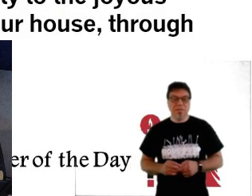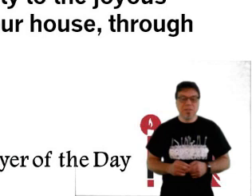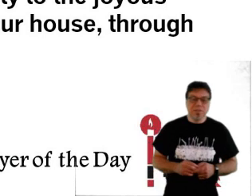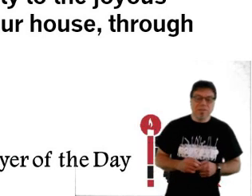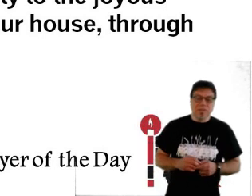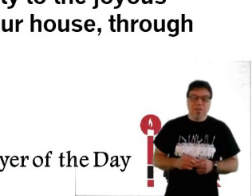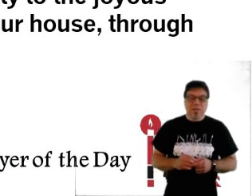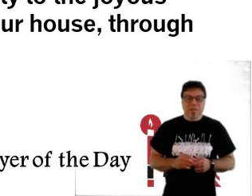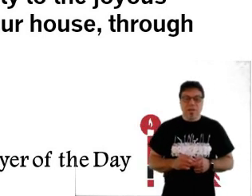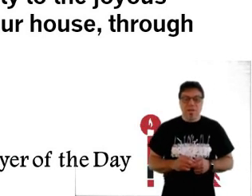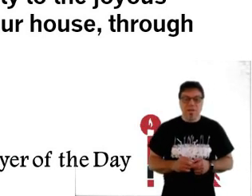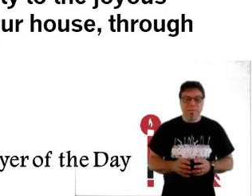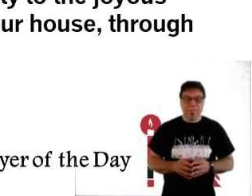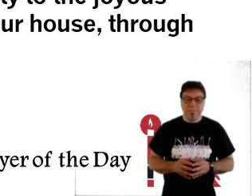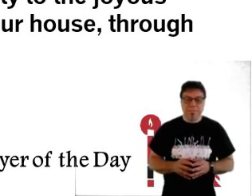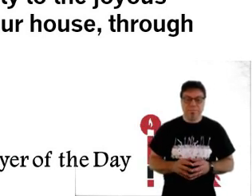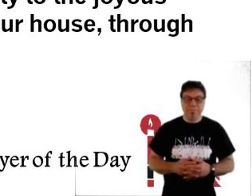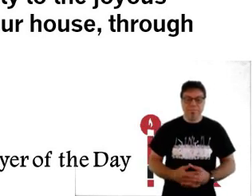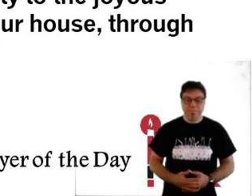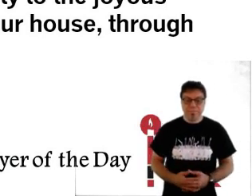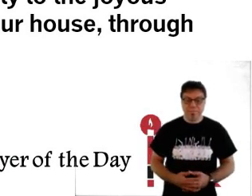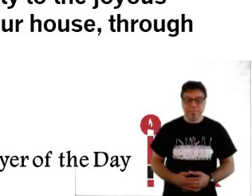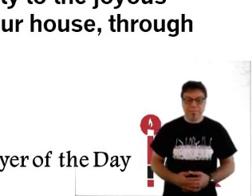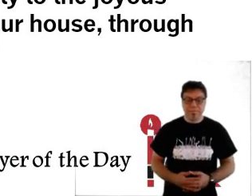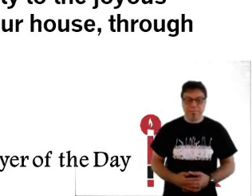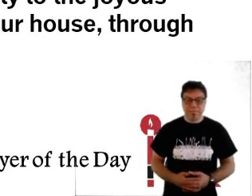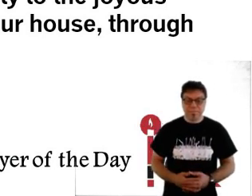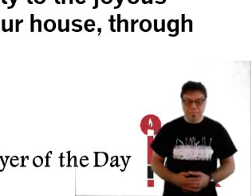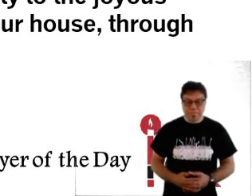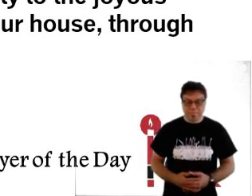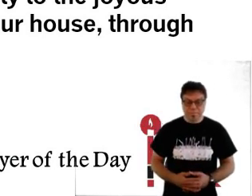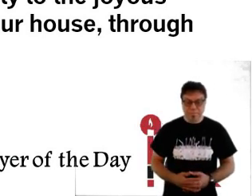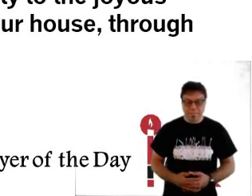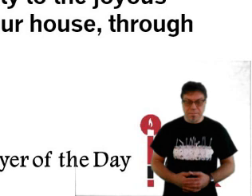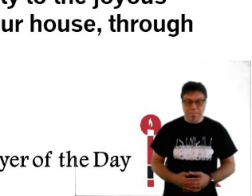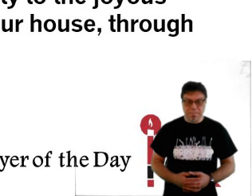We join in the prayer of the day. O God, our shepherd.